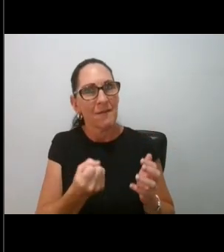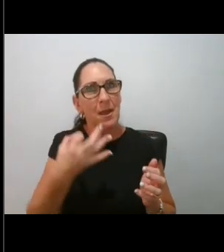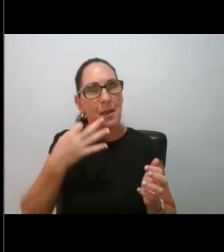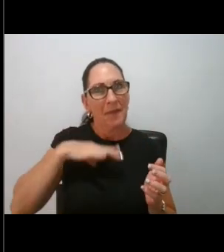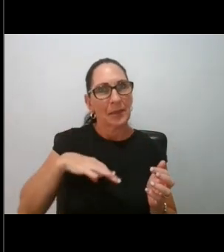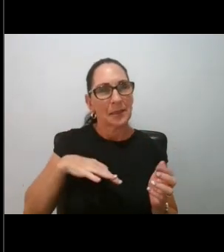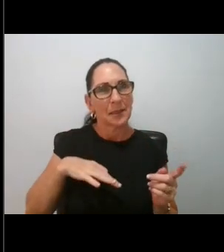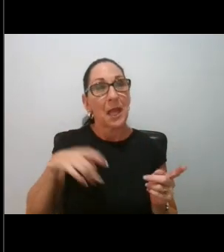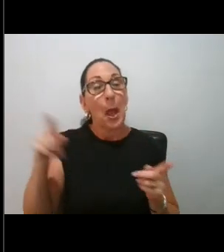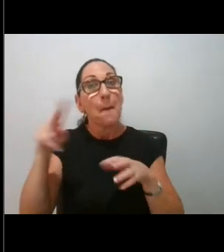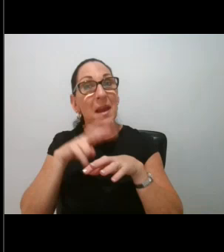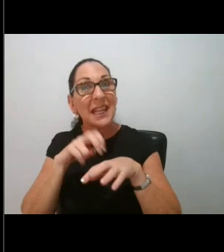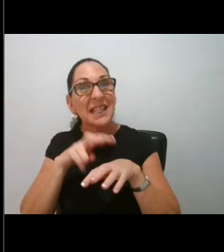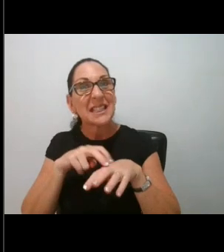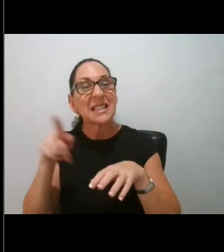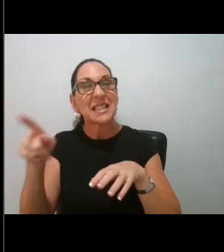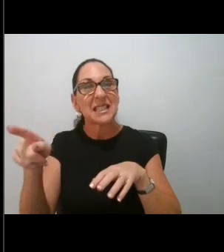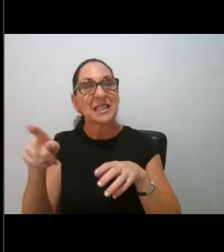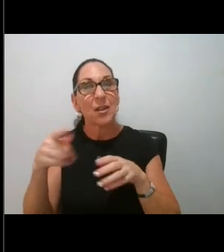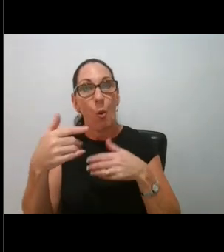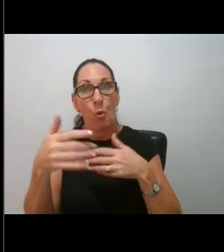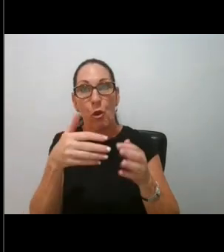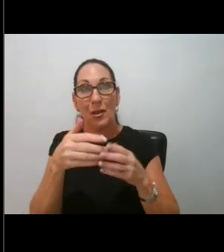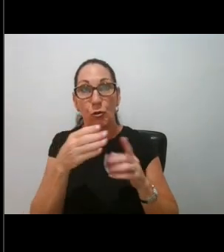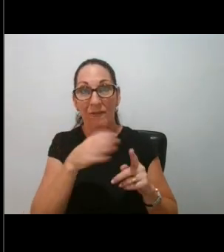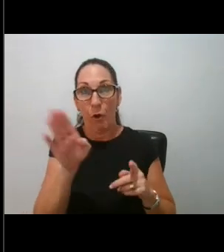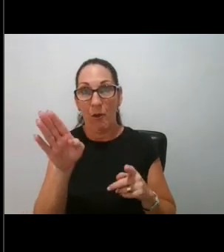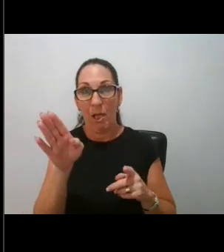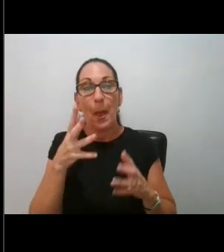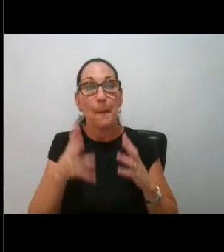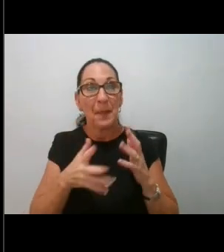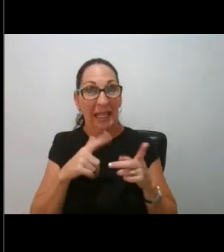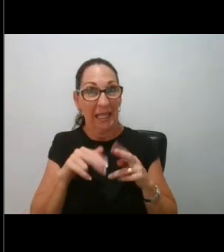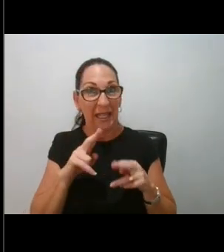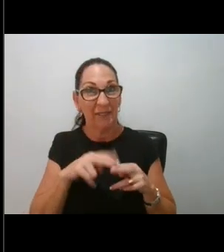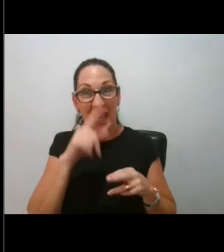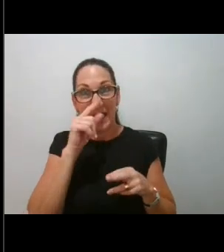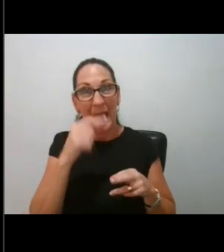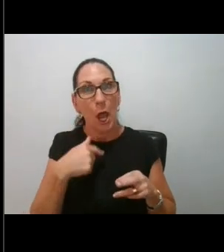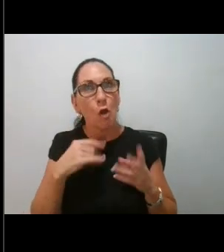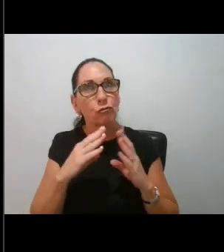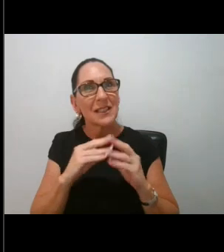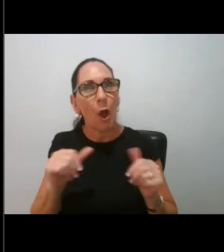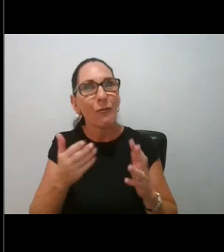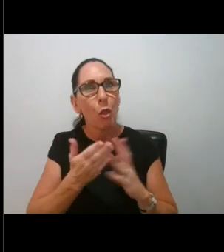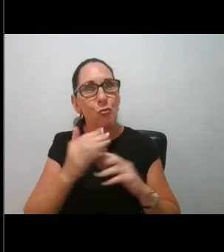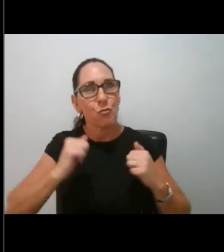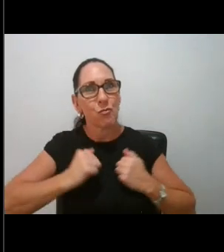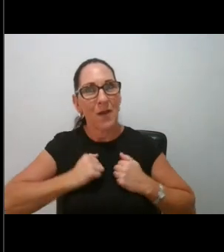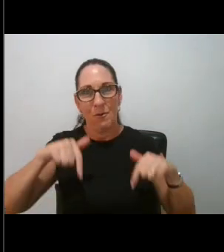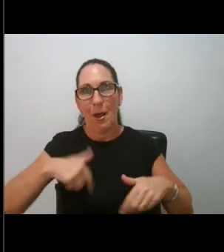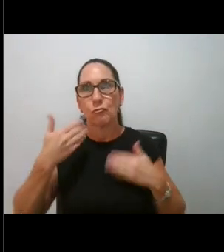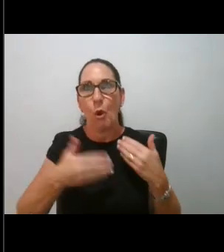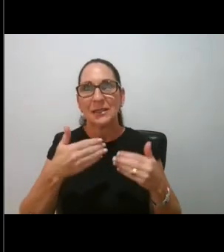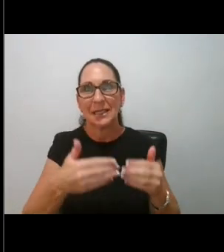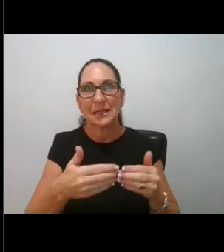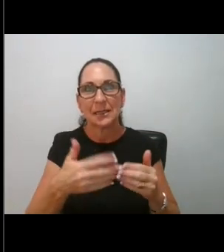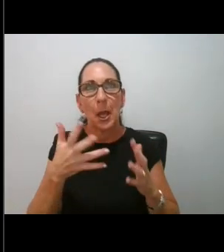diversionary referrals, which means that if the matter is able to be resolved through our process, then charges will typically